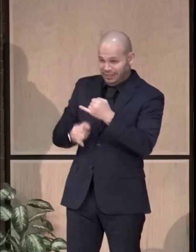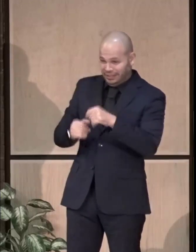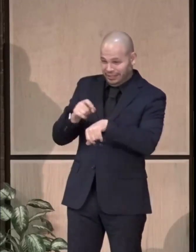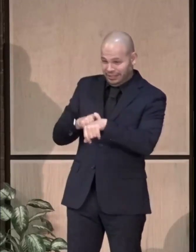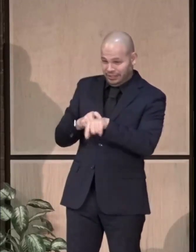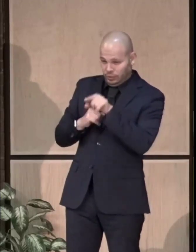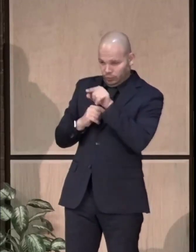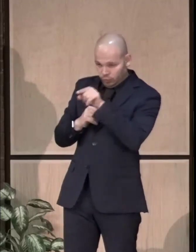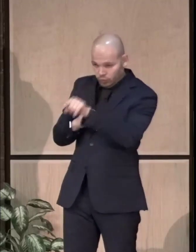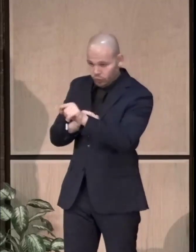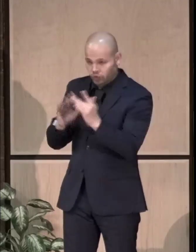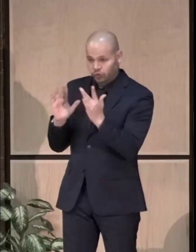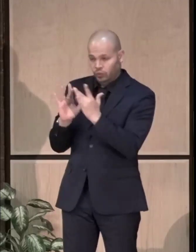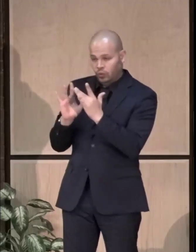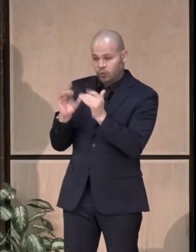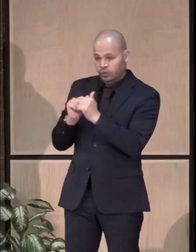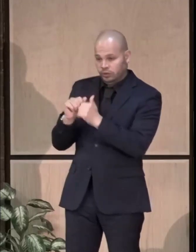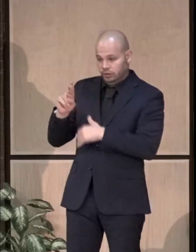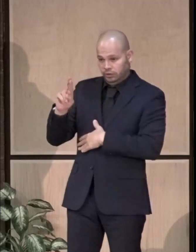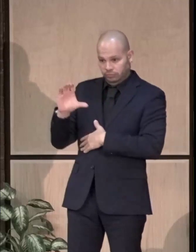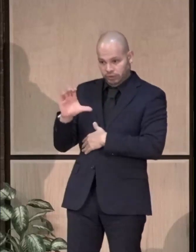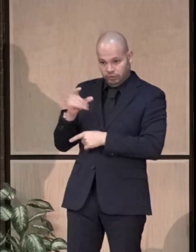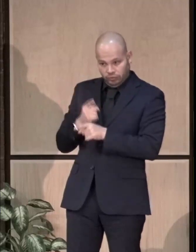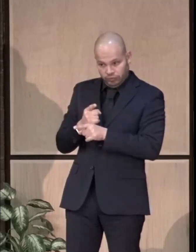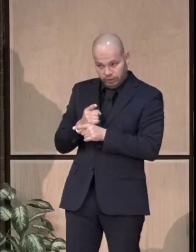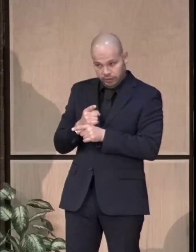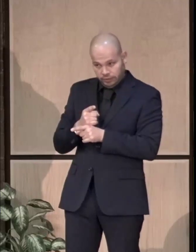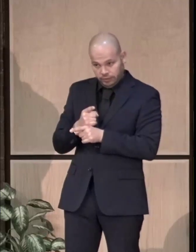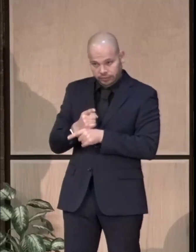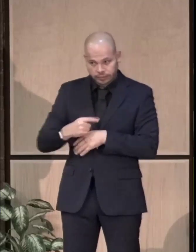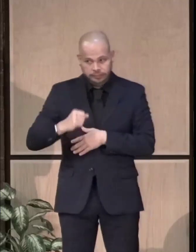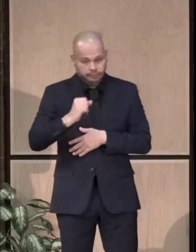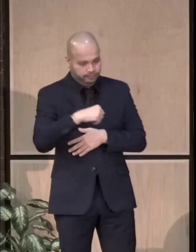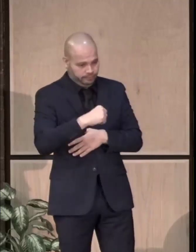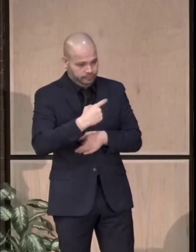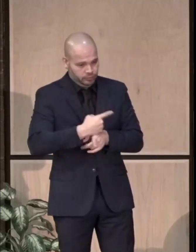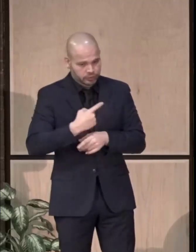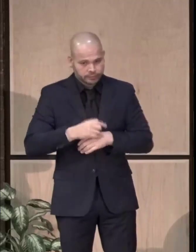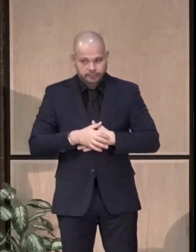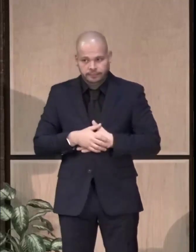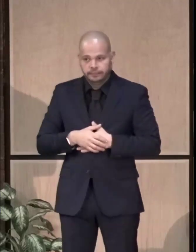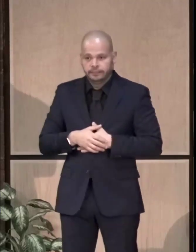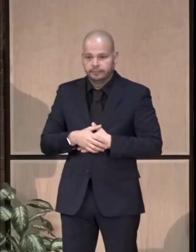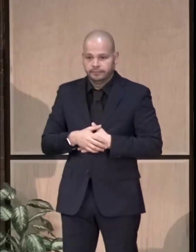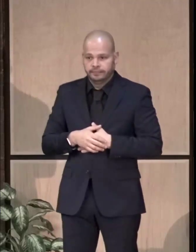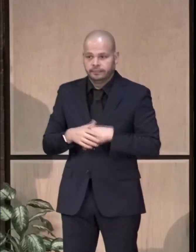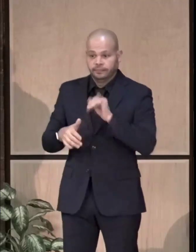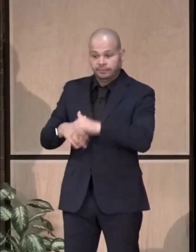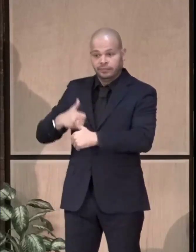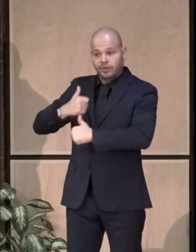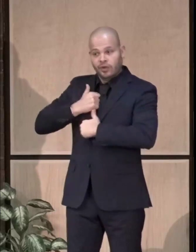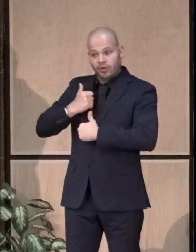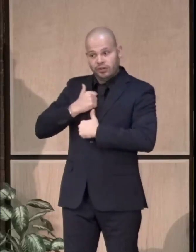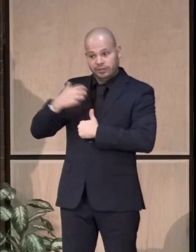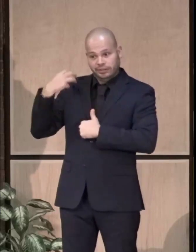right? Yes. It says Captain Reamer spoke directly to Sergeant Carr. Sergeant Carr indicated that he was upset regarding the